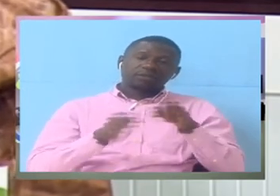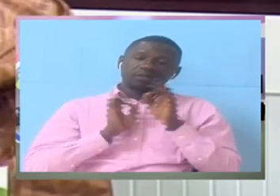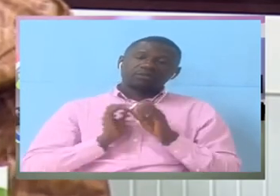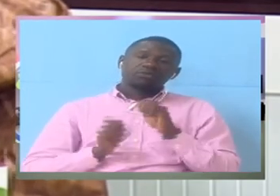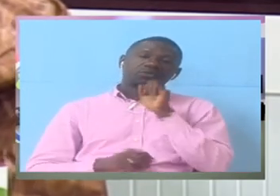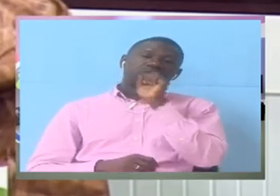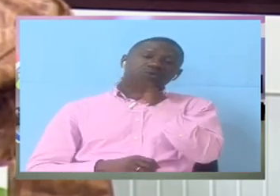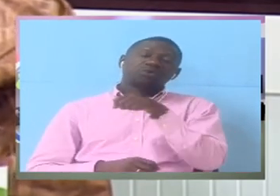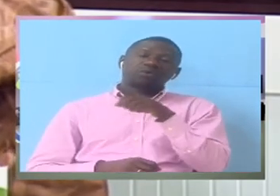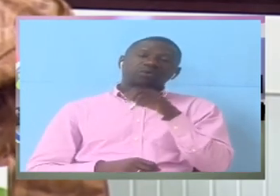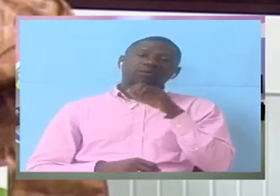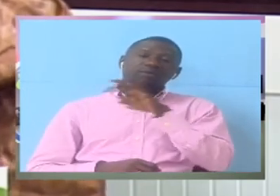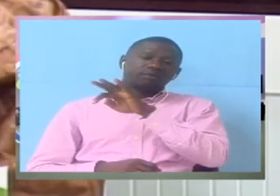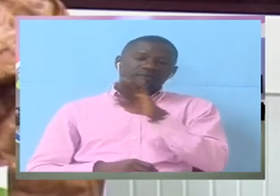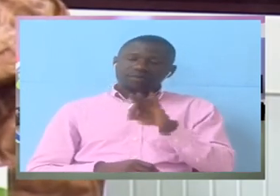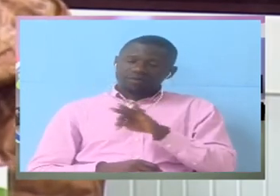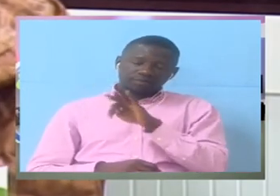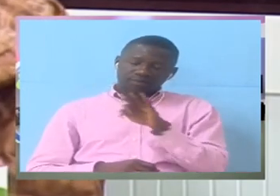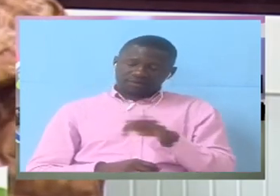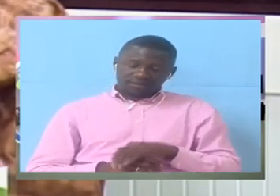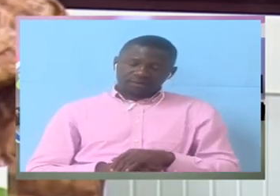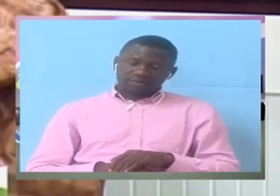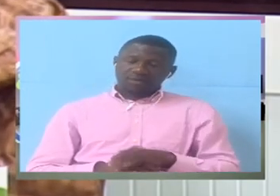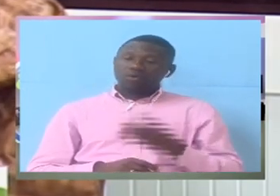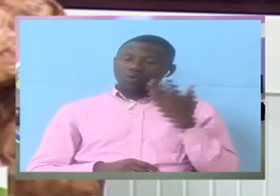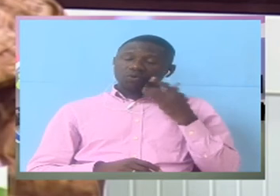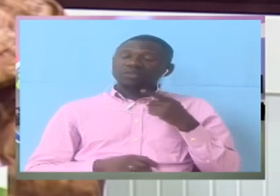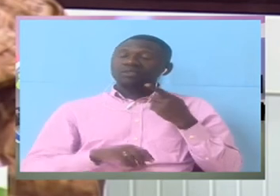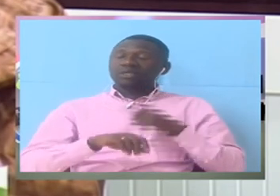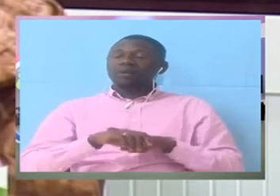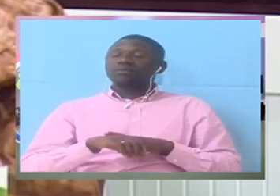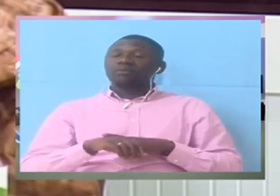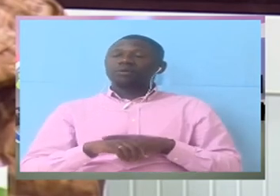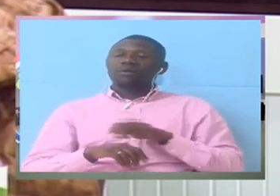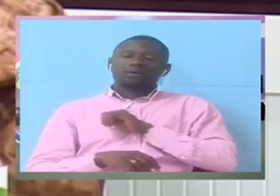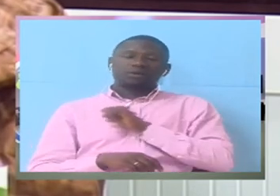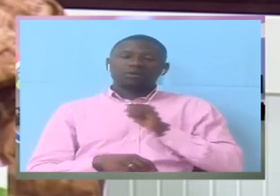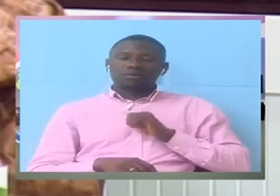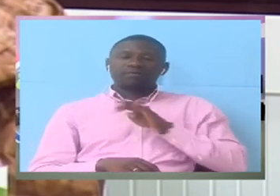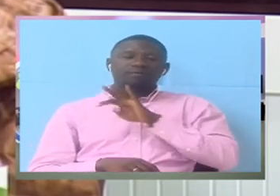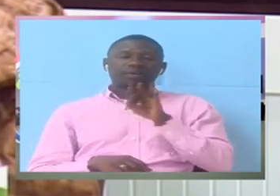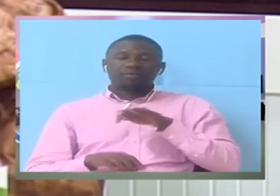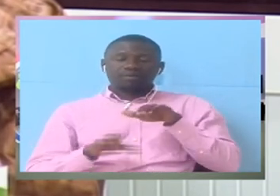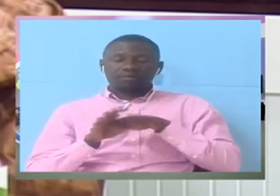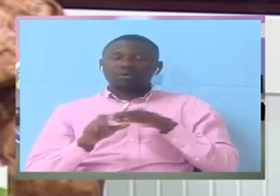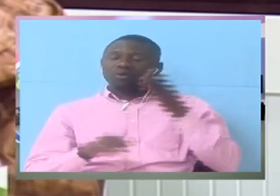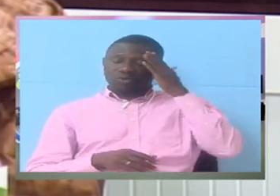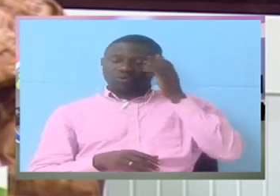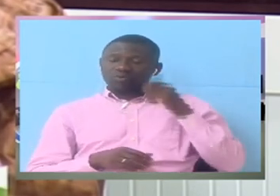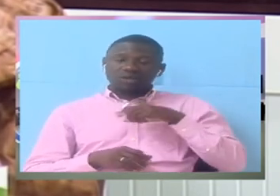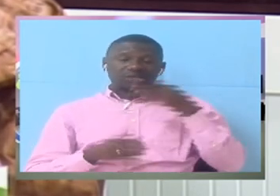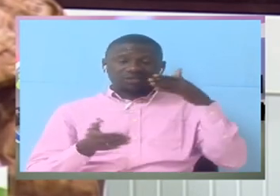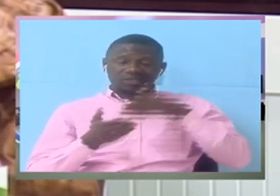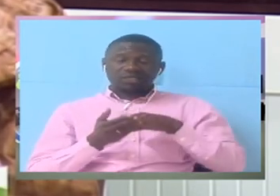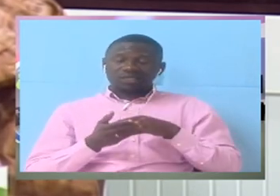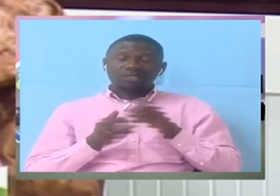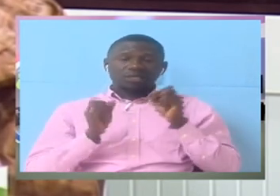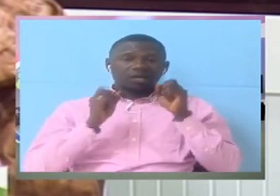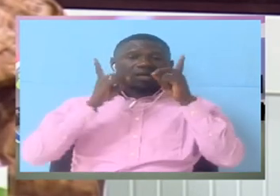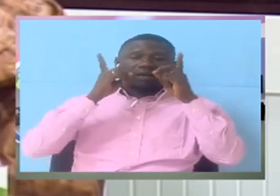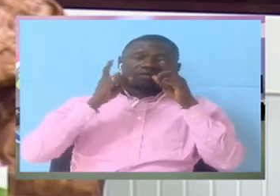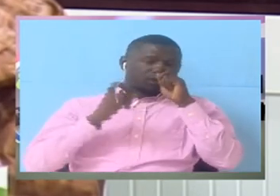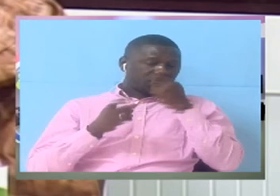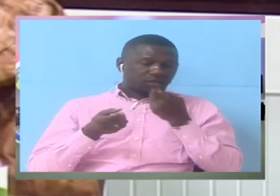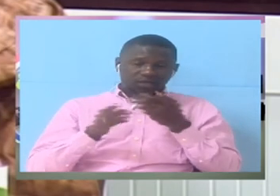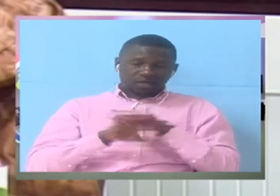the family still we are alive. That was the time that some of us, some families of some of the